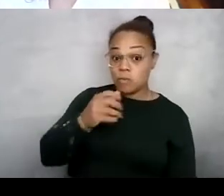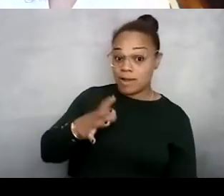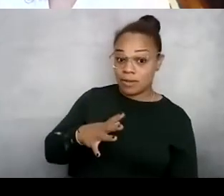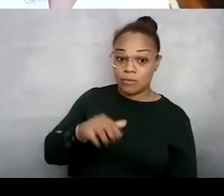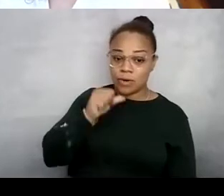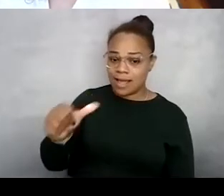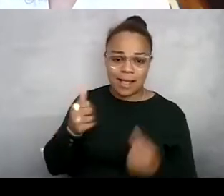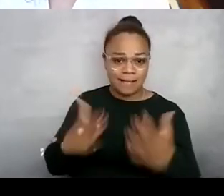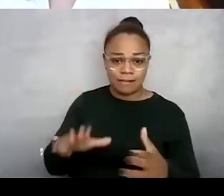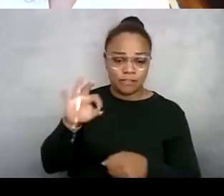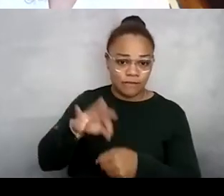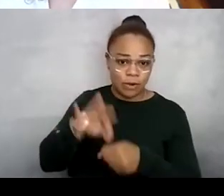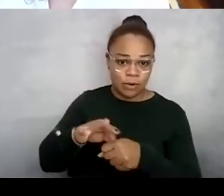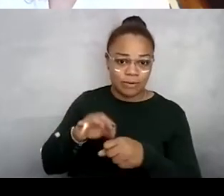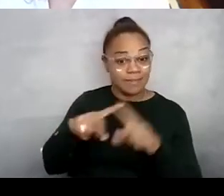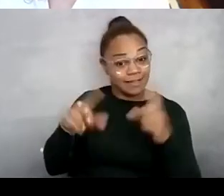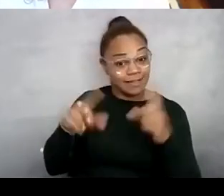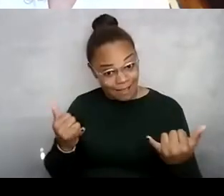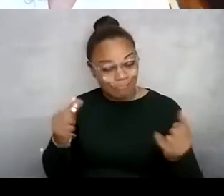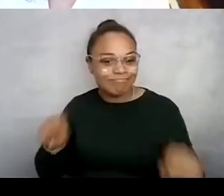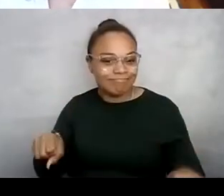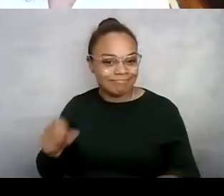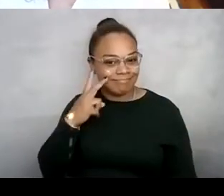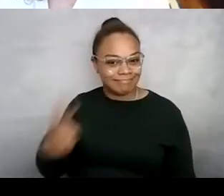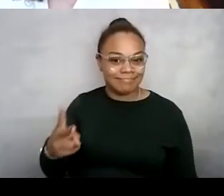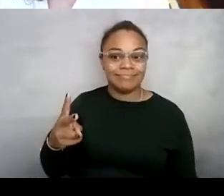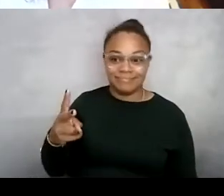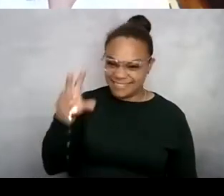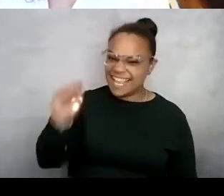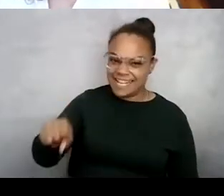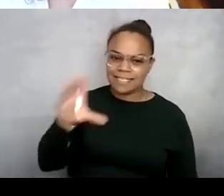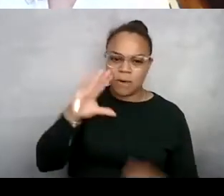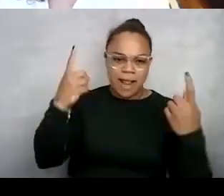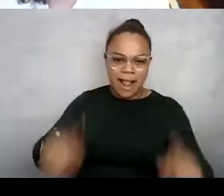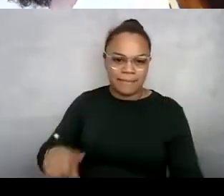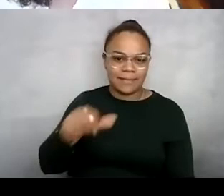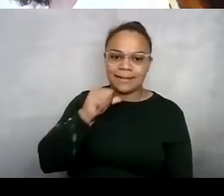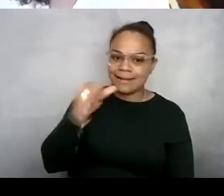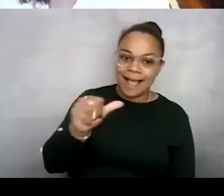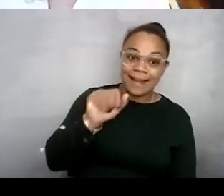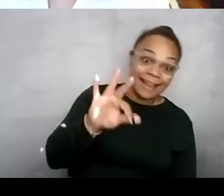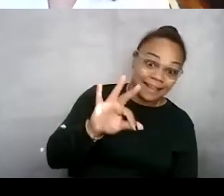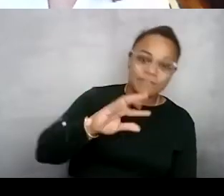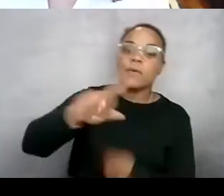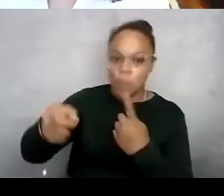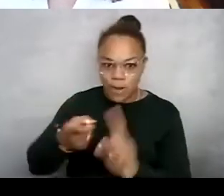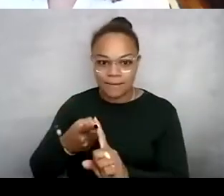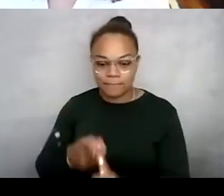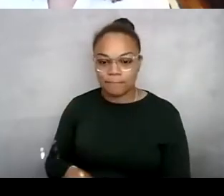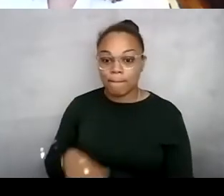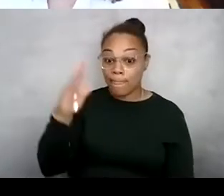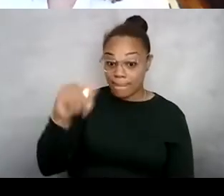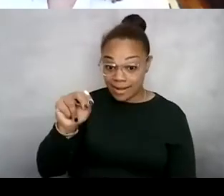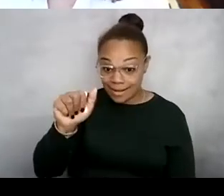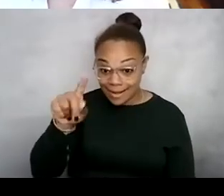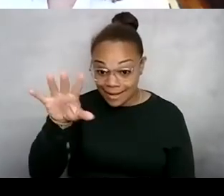if, but when. 100%. Yeah, it's going to happen. Nadine, what do you say? And Chris? Yeah, well, I will say this. I think we are at